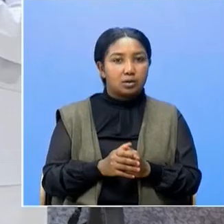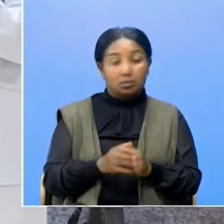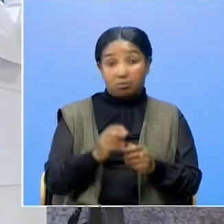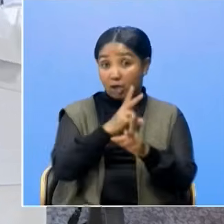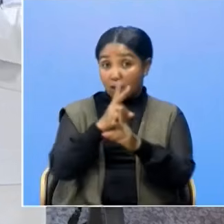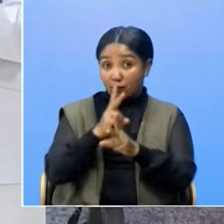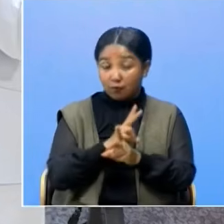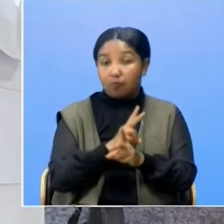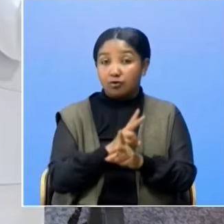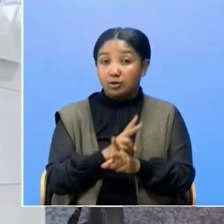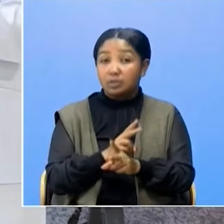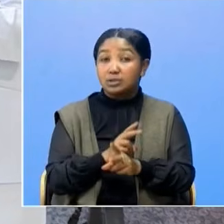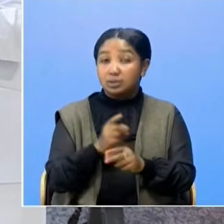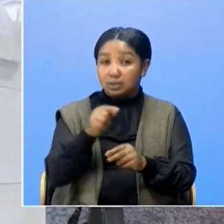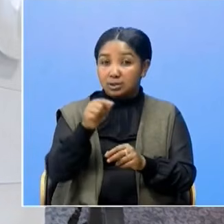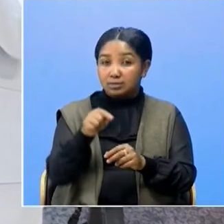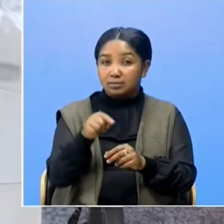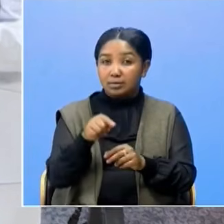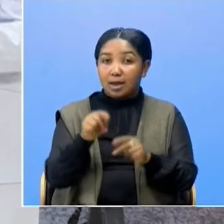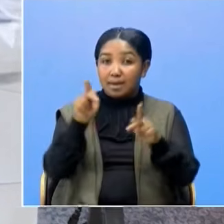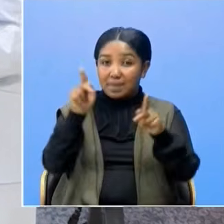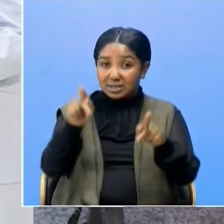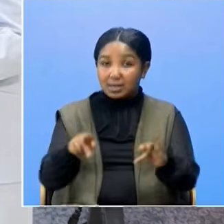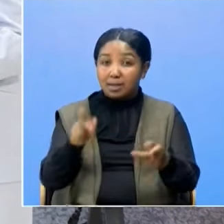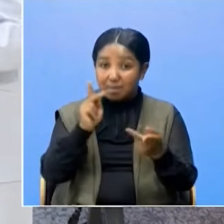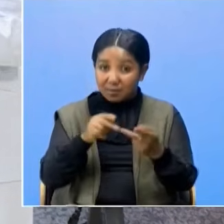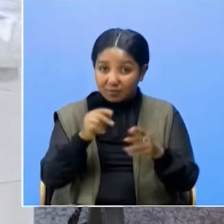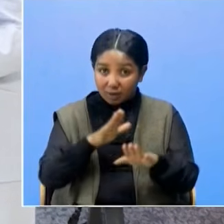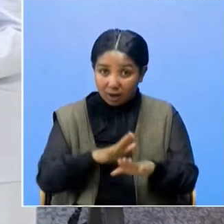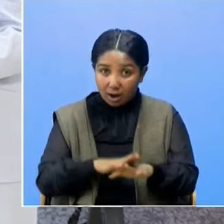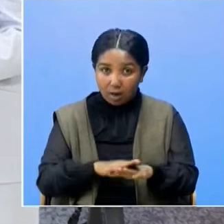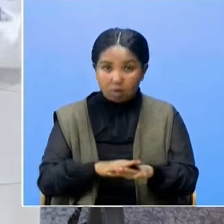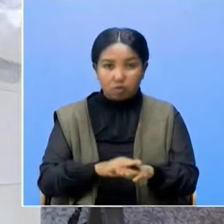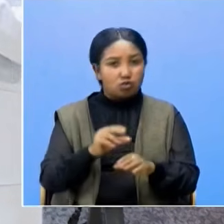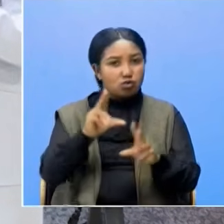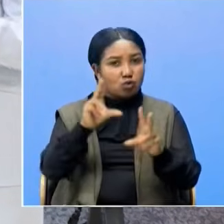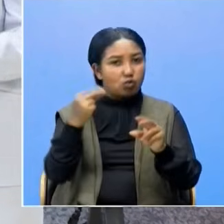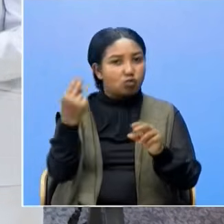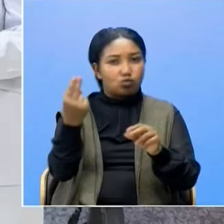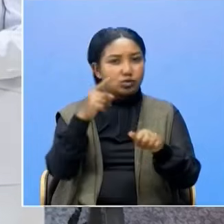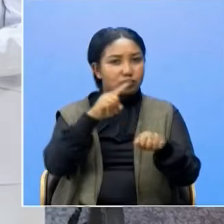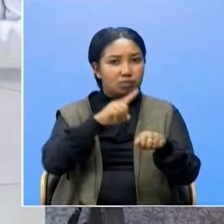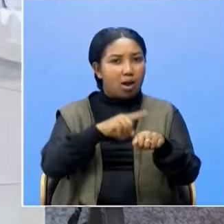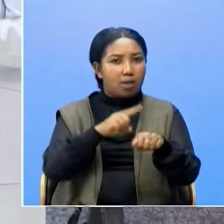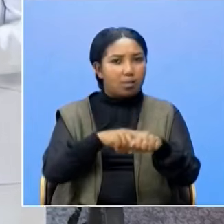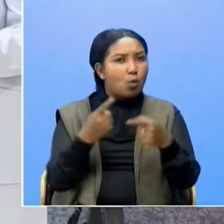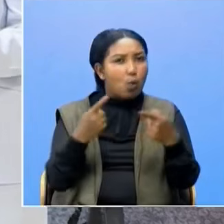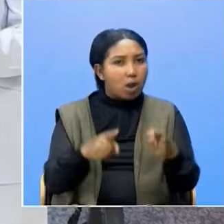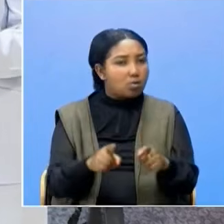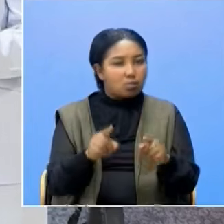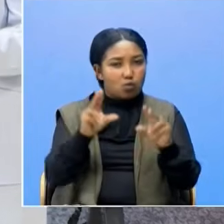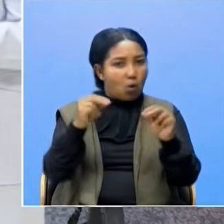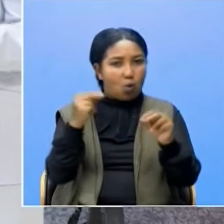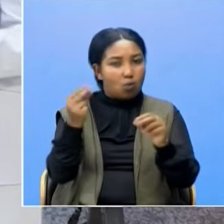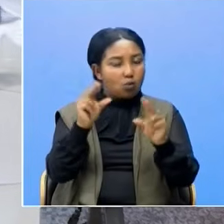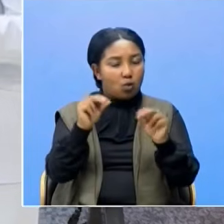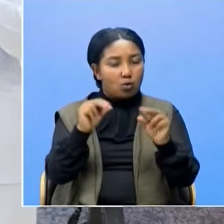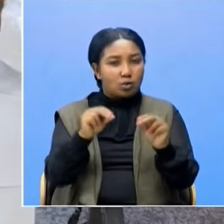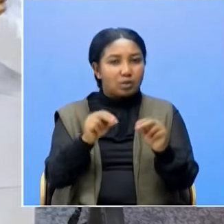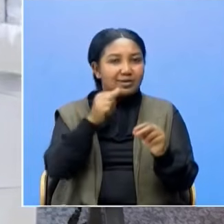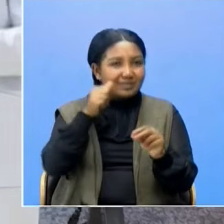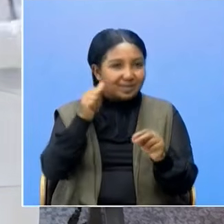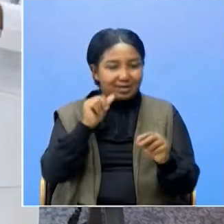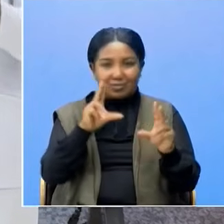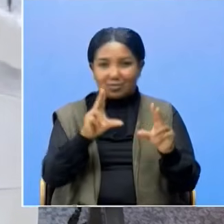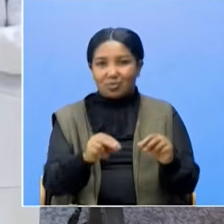careful. In the case of present perfect, we don't use specific time adverbs. You don't say